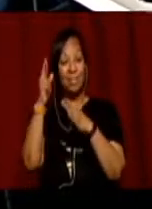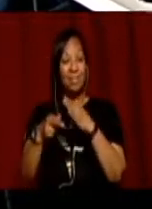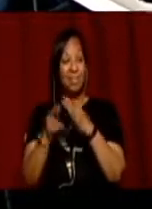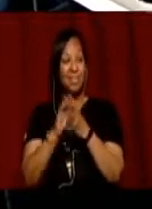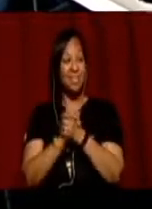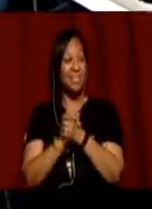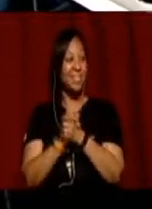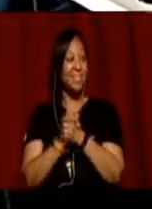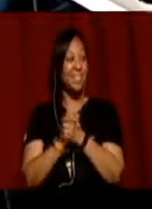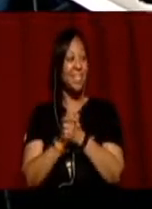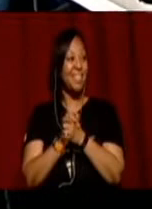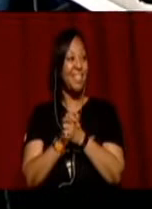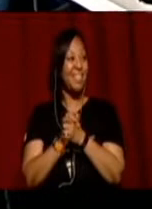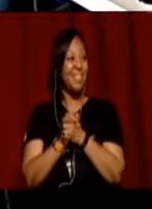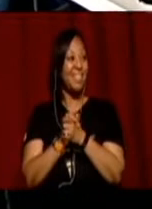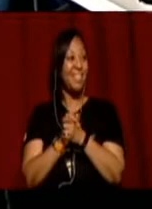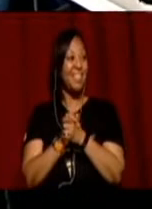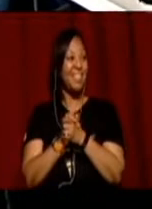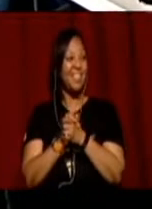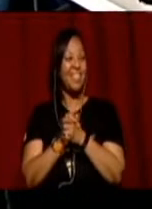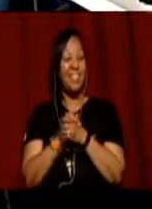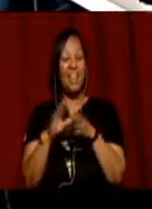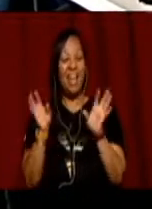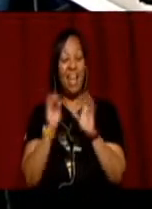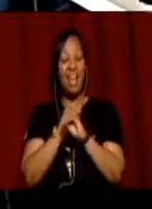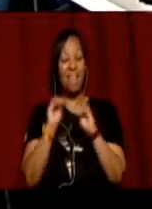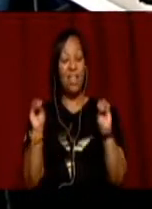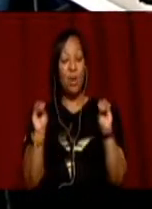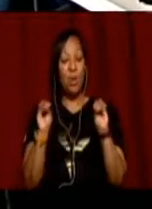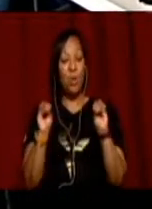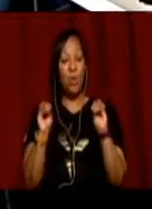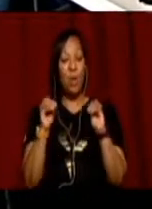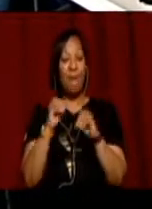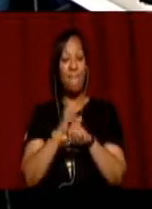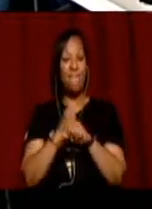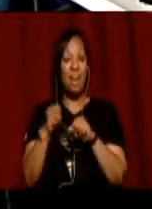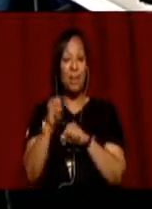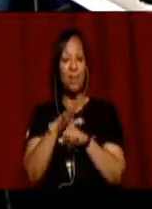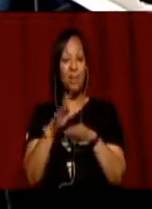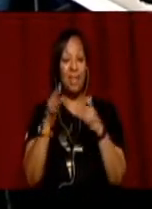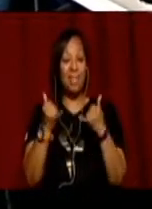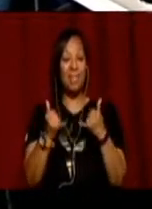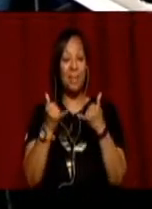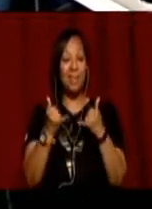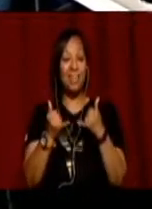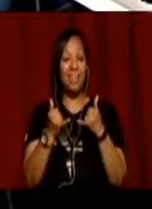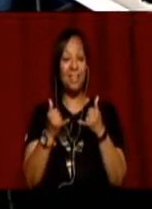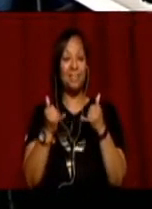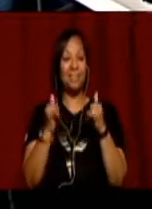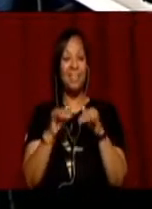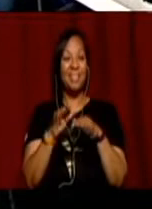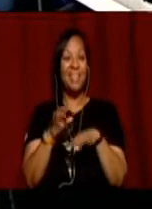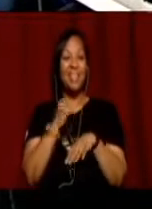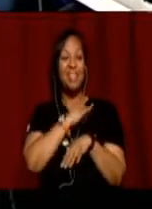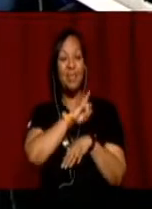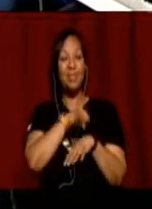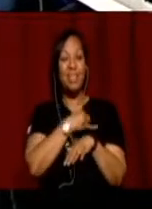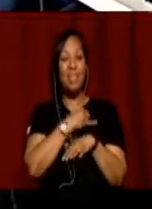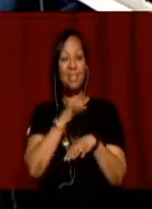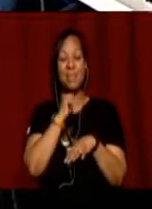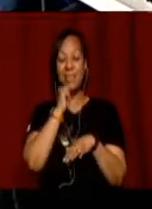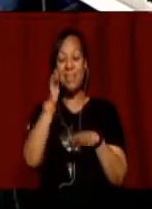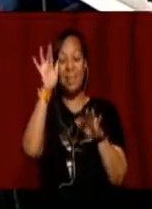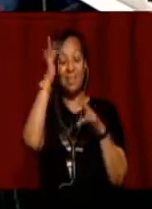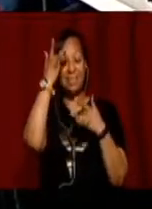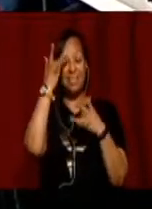I'm negative and never had it. So I had no antibodies and no virus as of right now. All right, so Jasmine is negative.